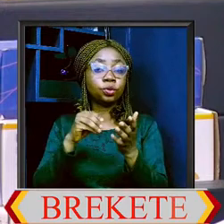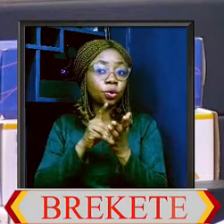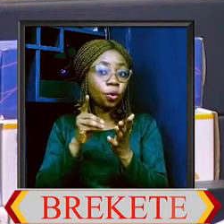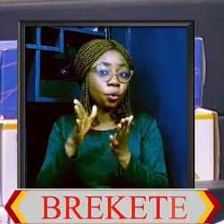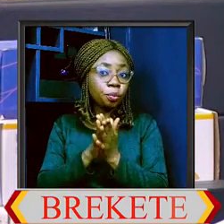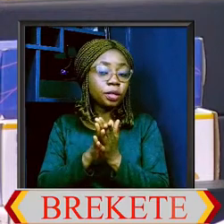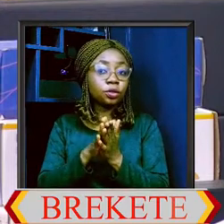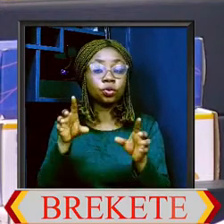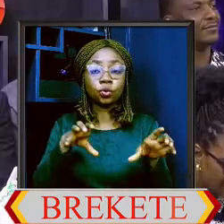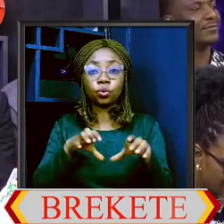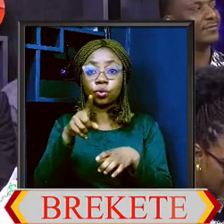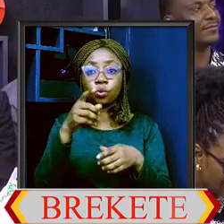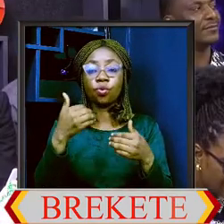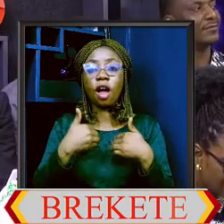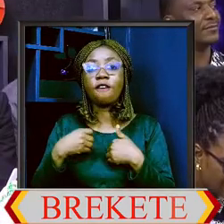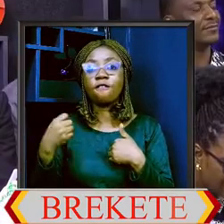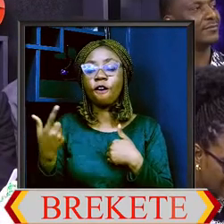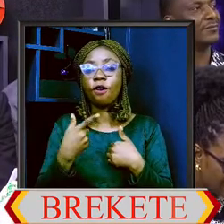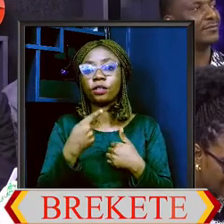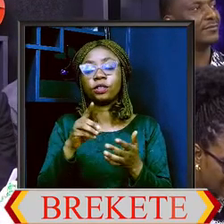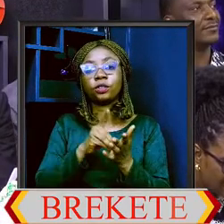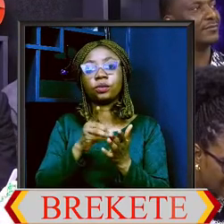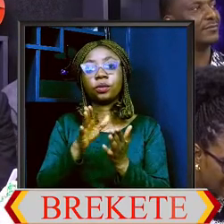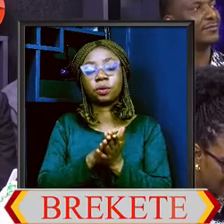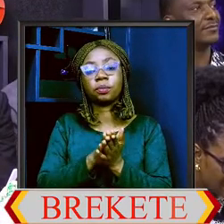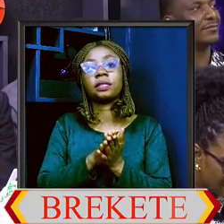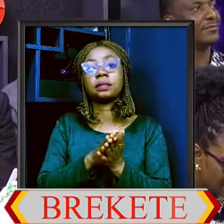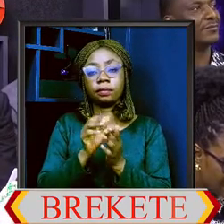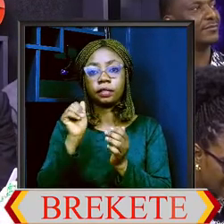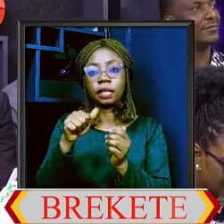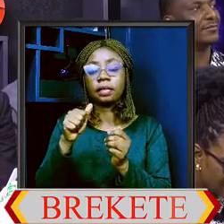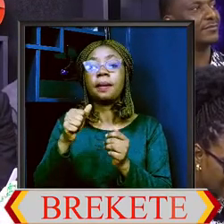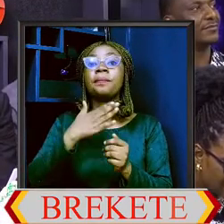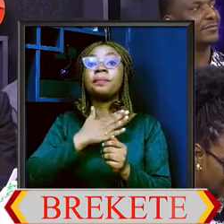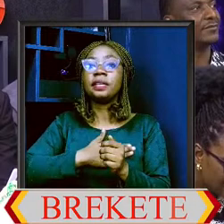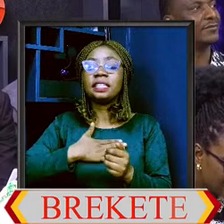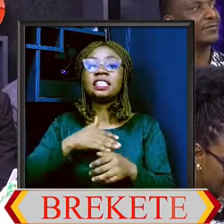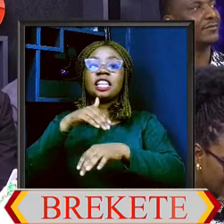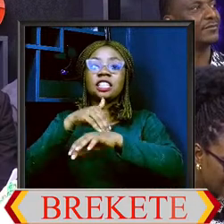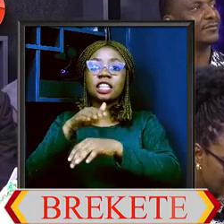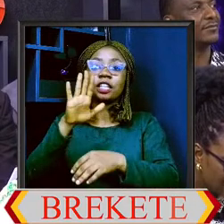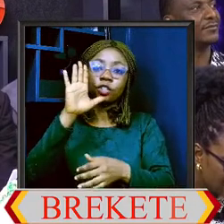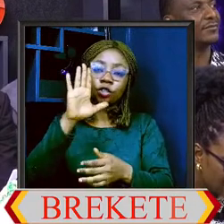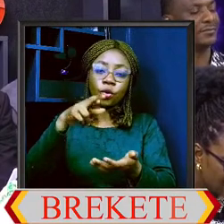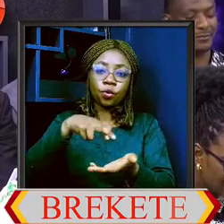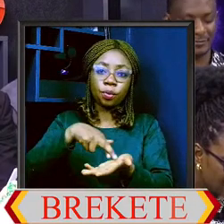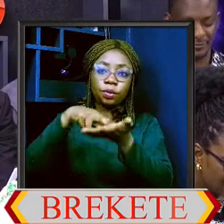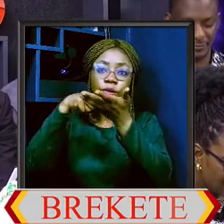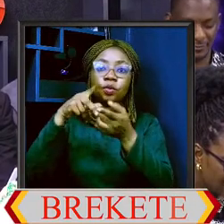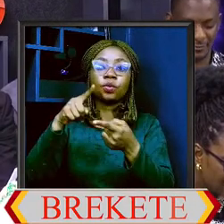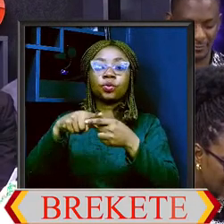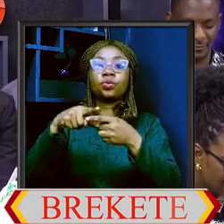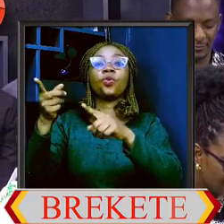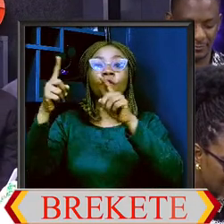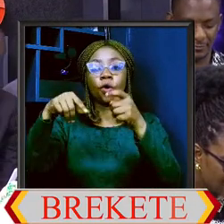all the documents I get all the documents sir yes sir send your representative to come to the studio tomorrow morning after the